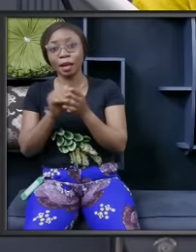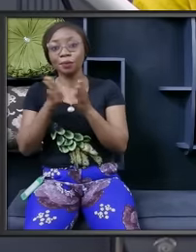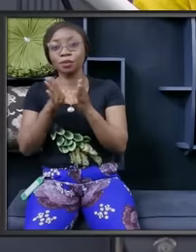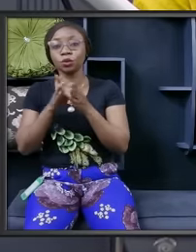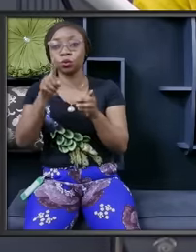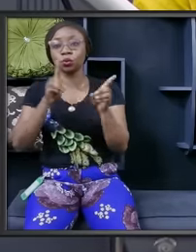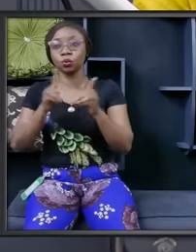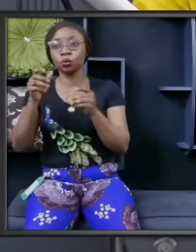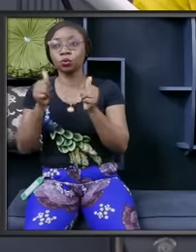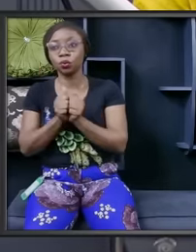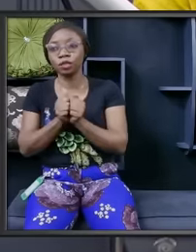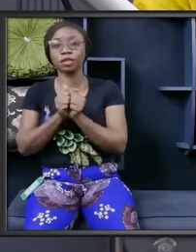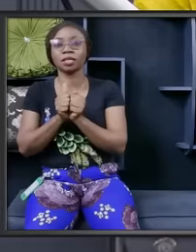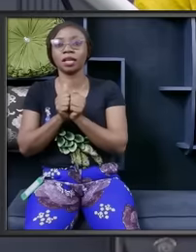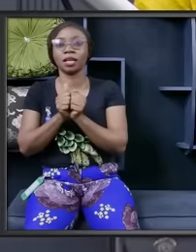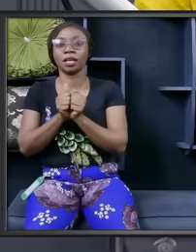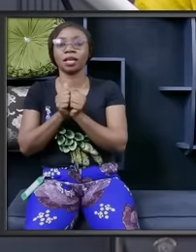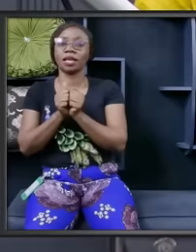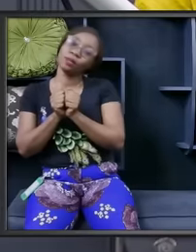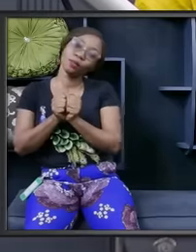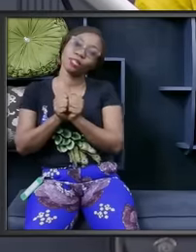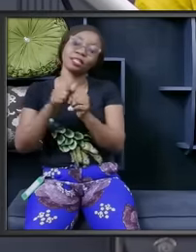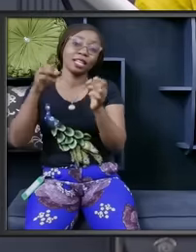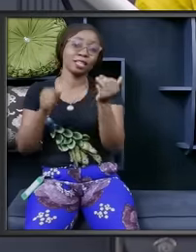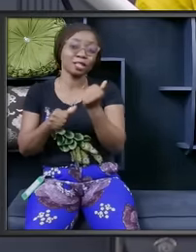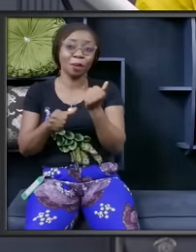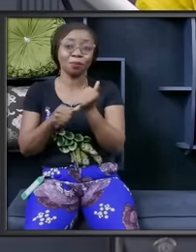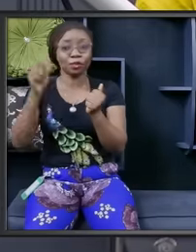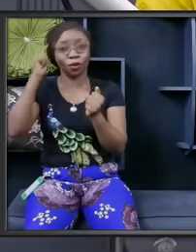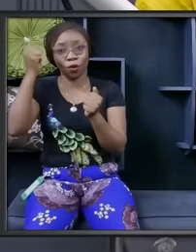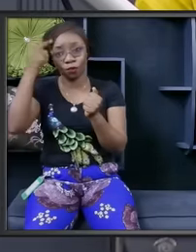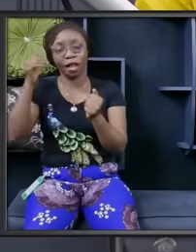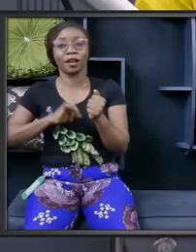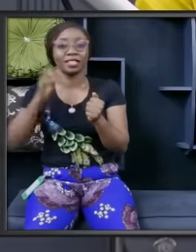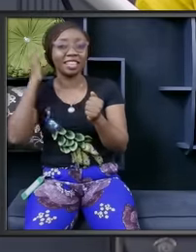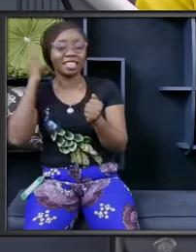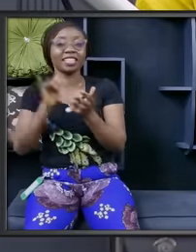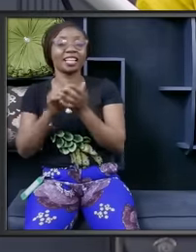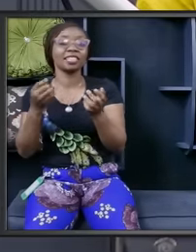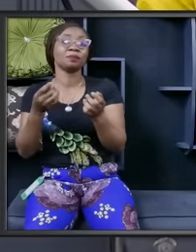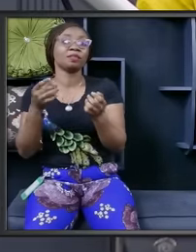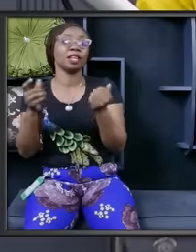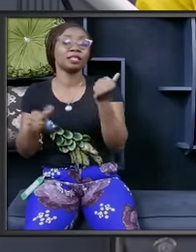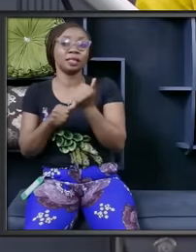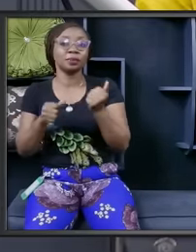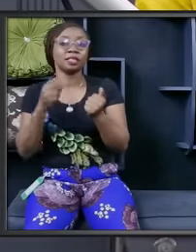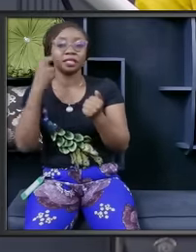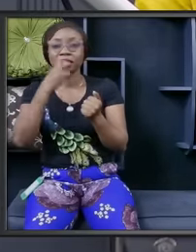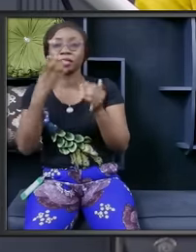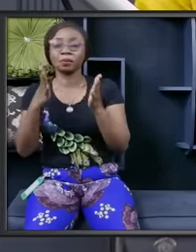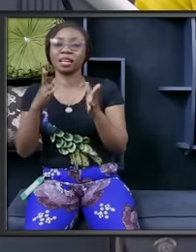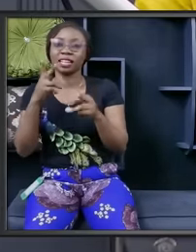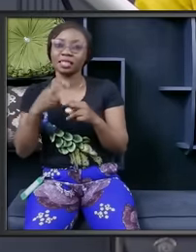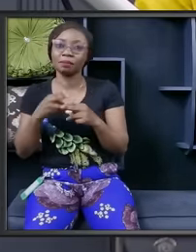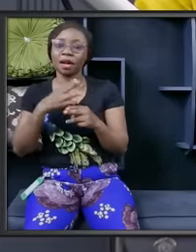deputy governor. I come to hear Moses, that deputy speaker. Say I come to hear the deputy speaker's name.